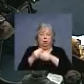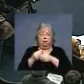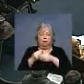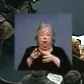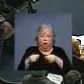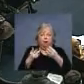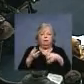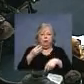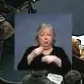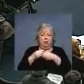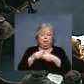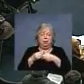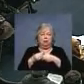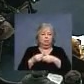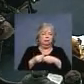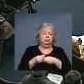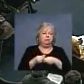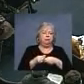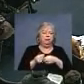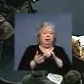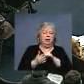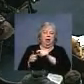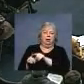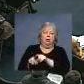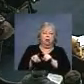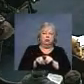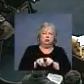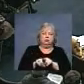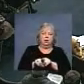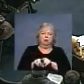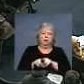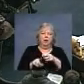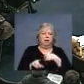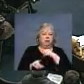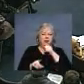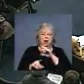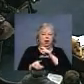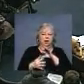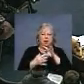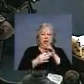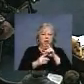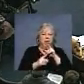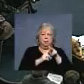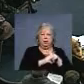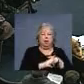resolution that would also have it not apply to